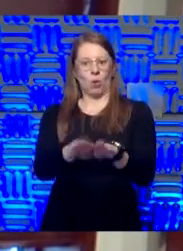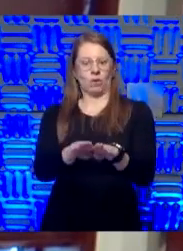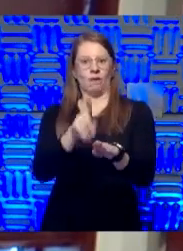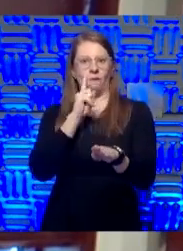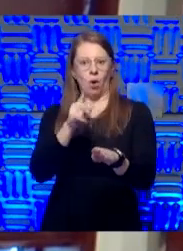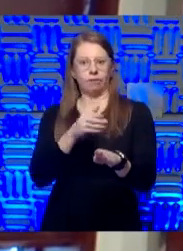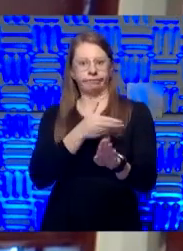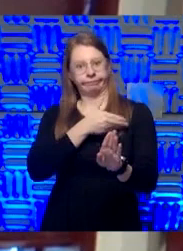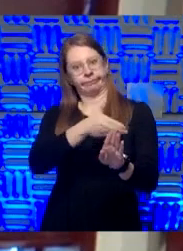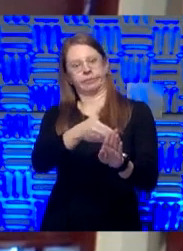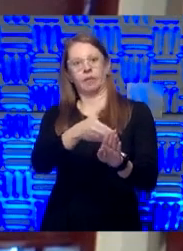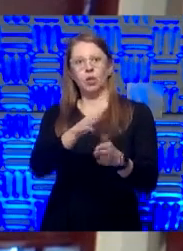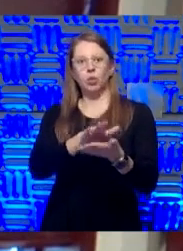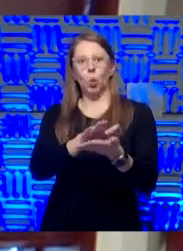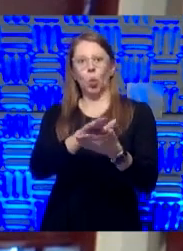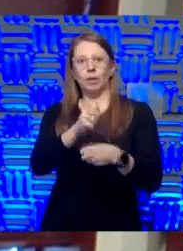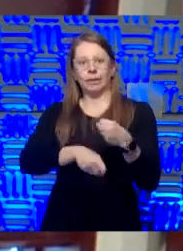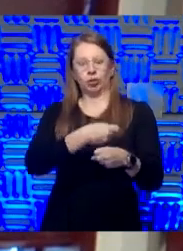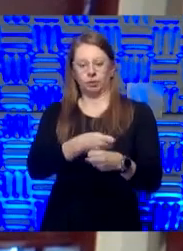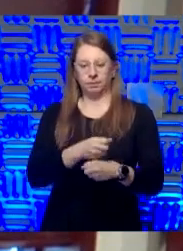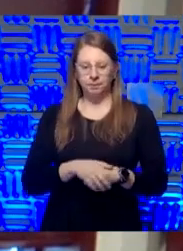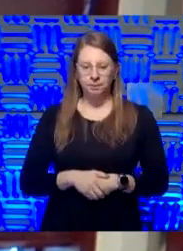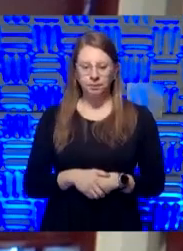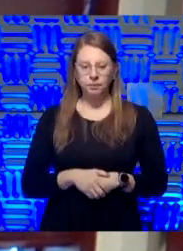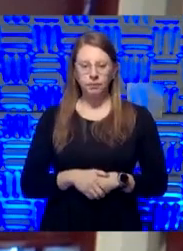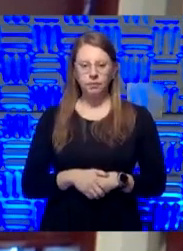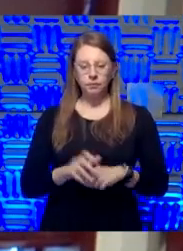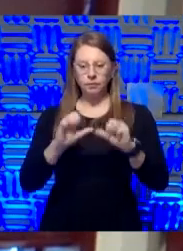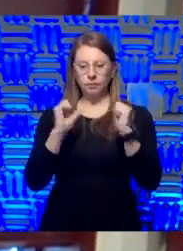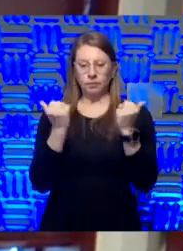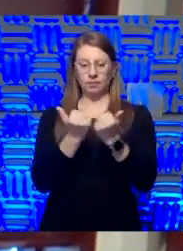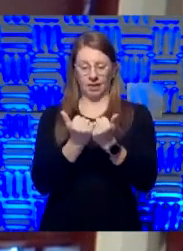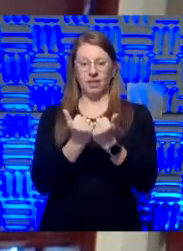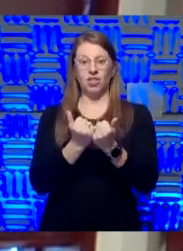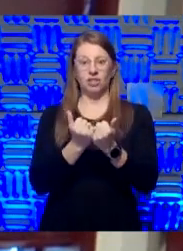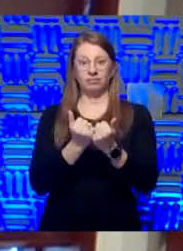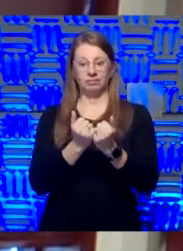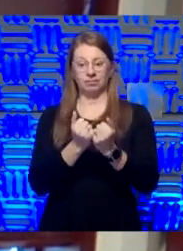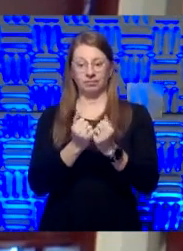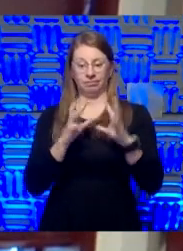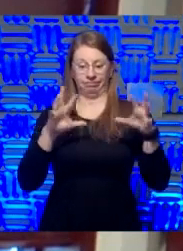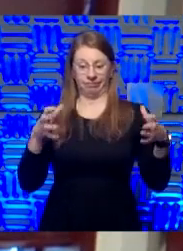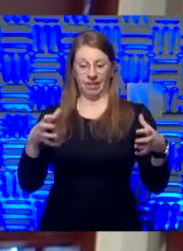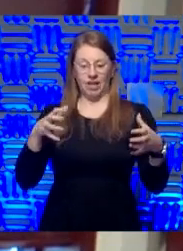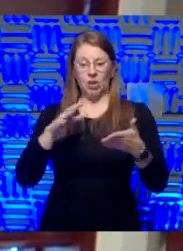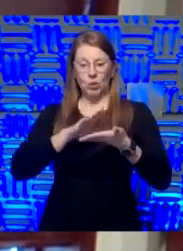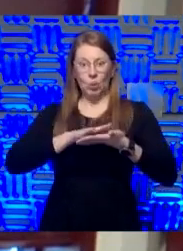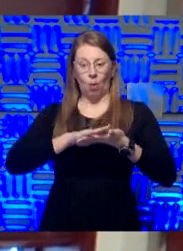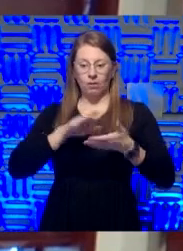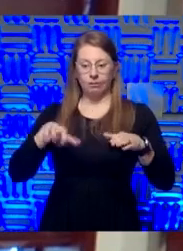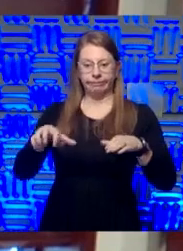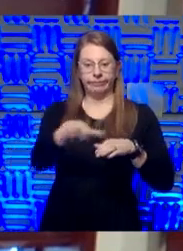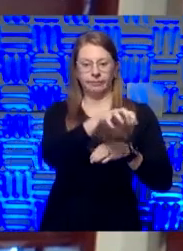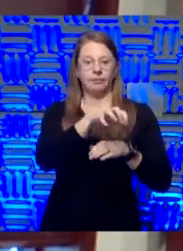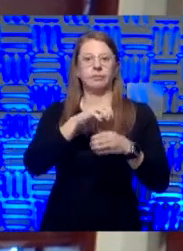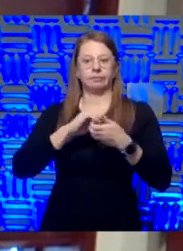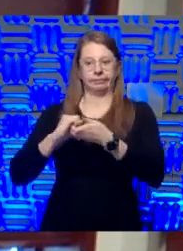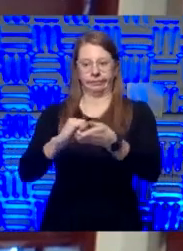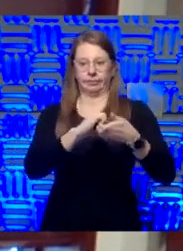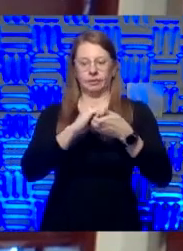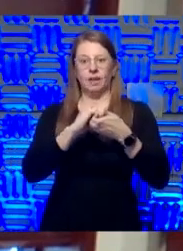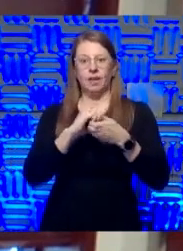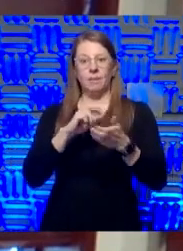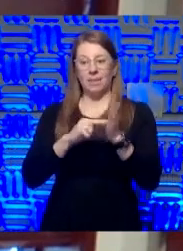a state association that is an association of member schools, we knew that our activities for the spring would